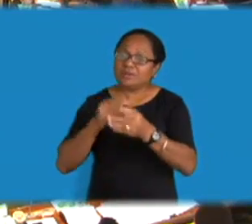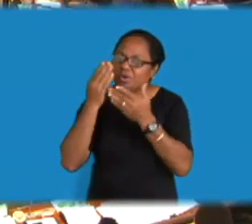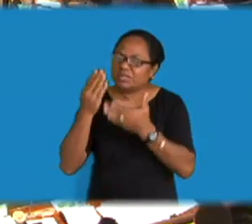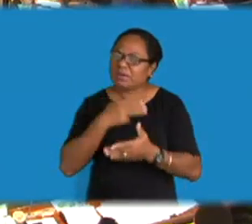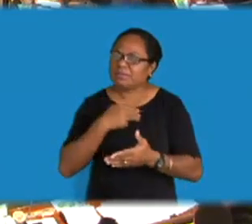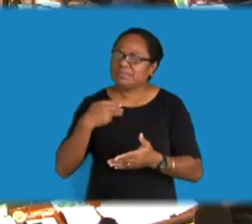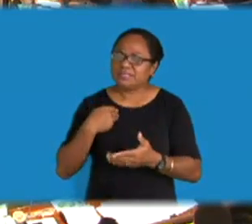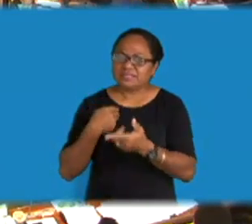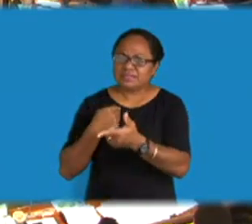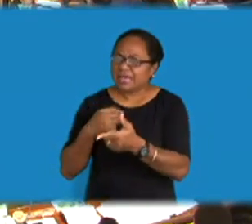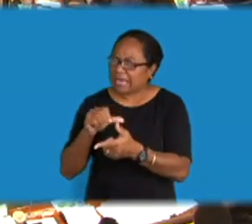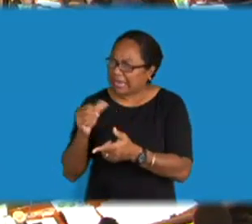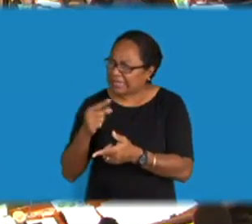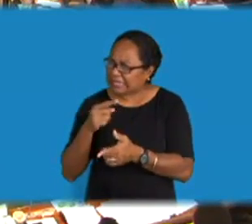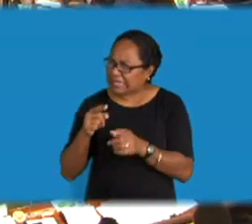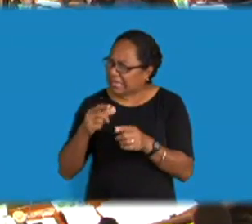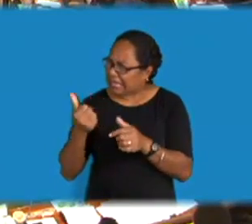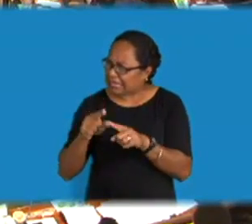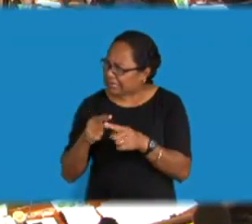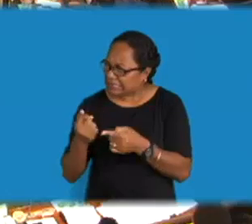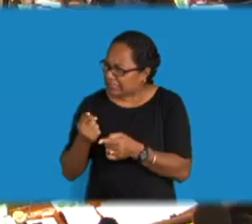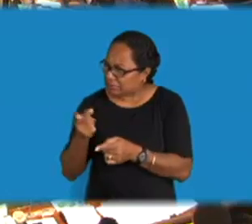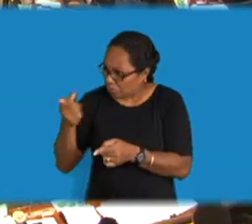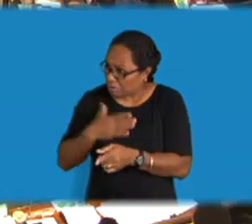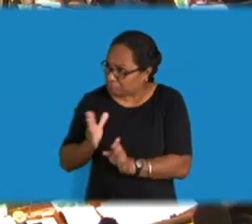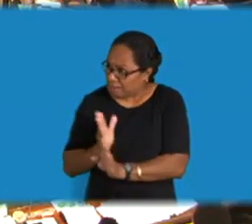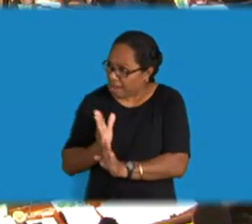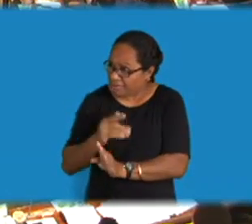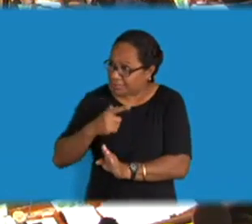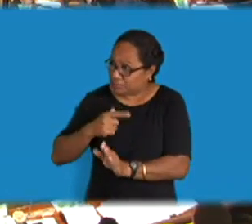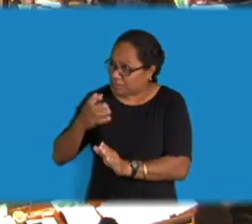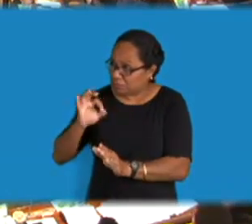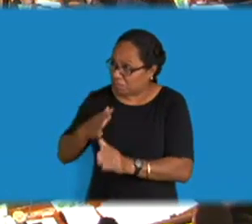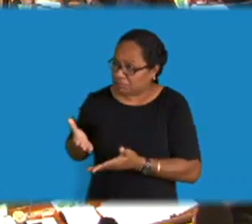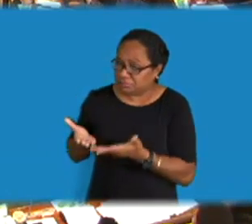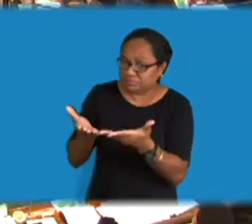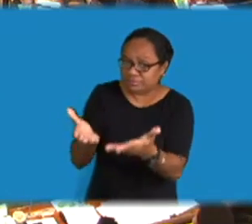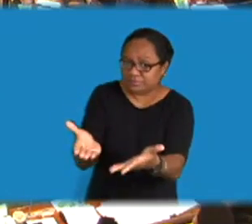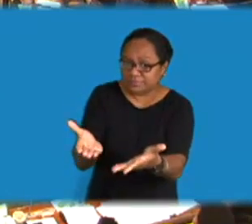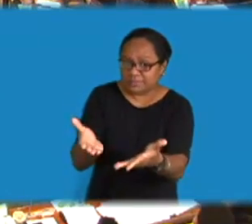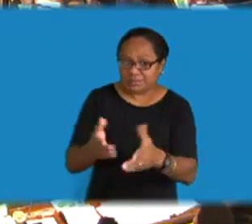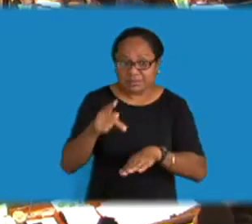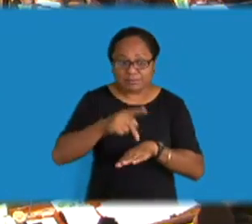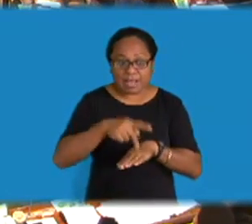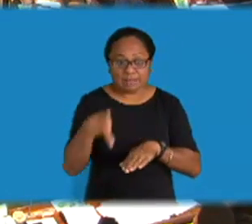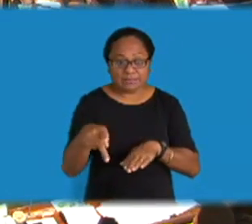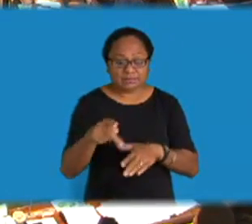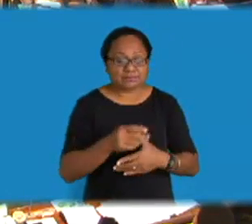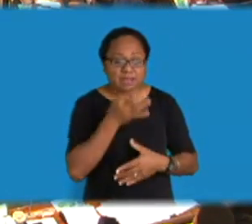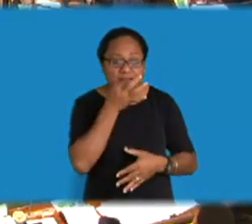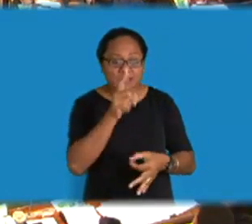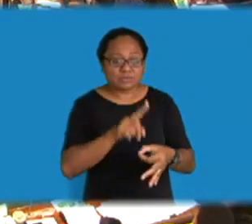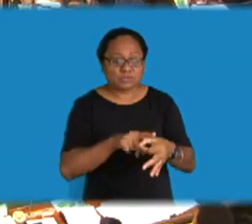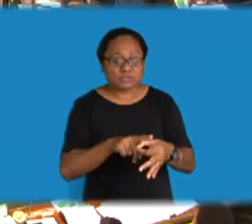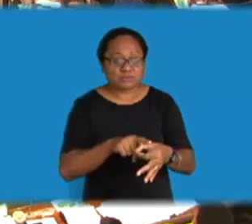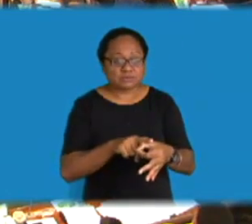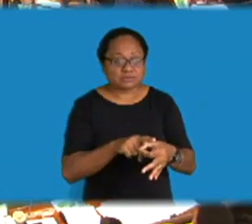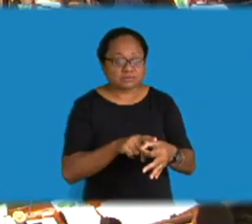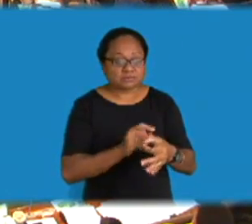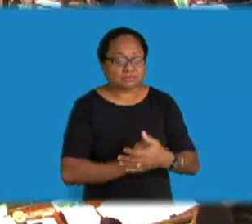anything sinister in those reports that you don't want to present in Parliament? Thank you. Honourable